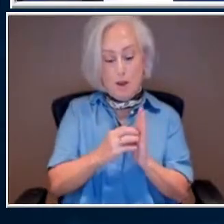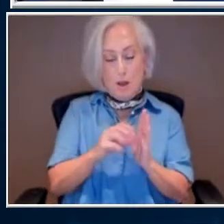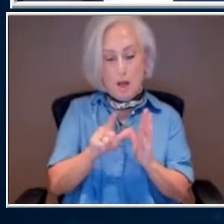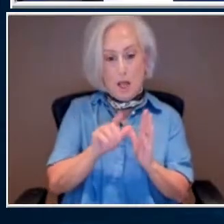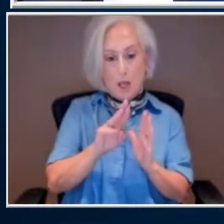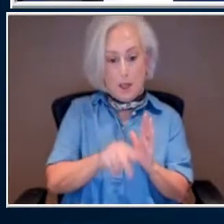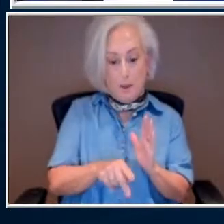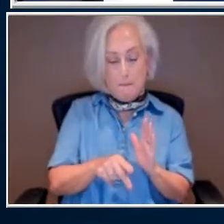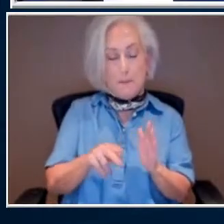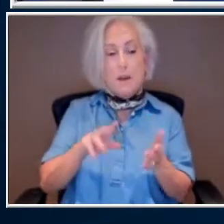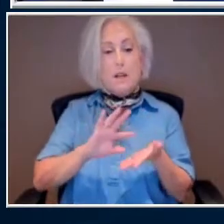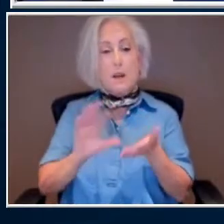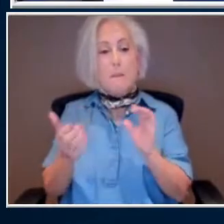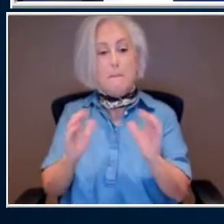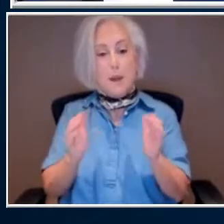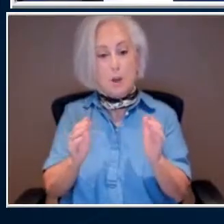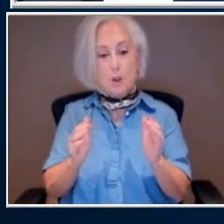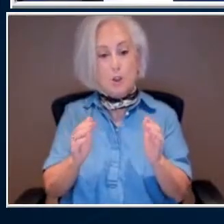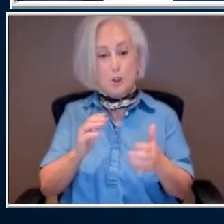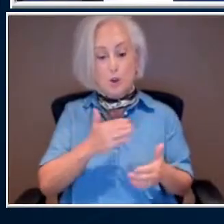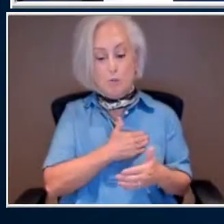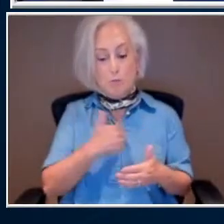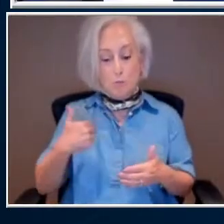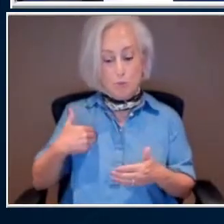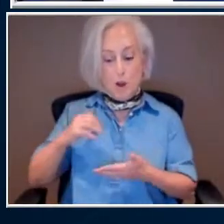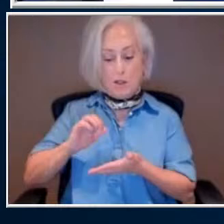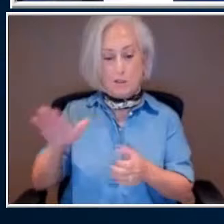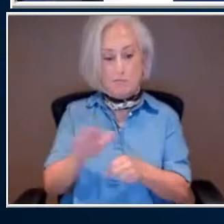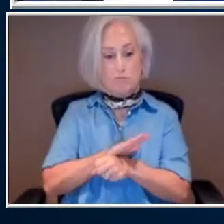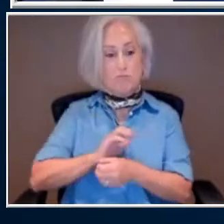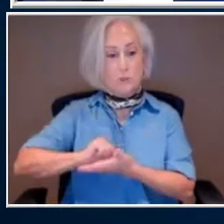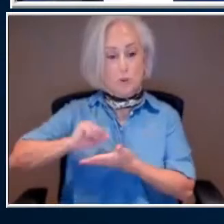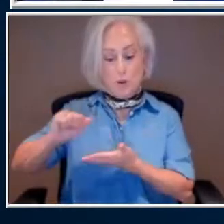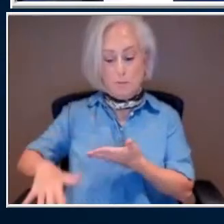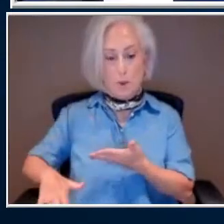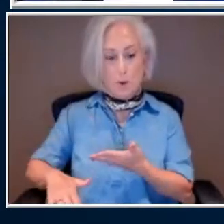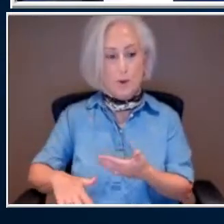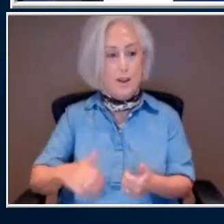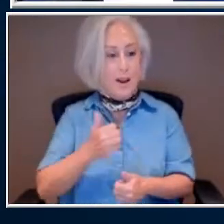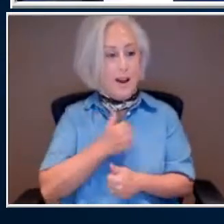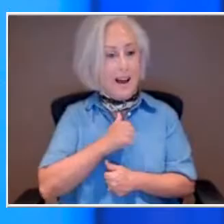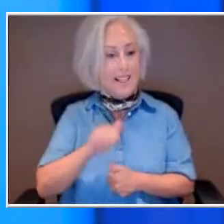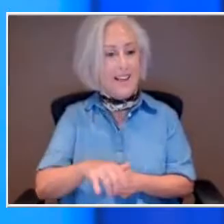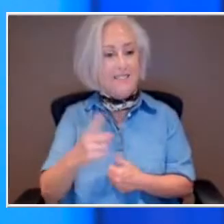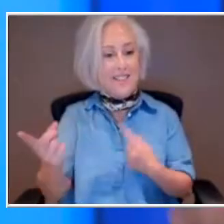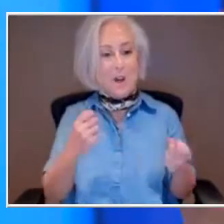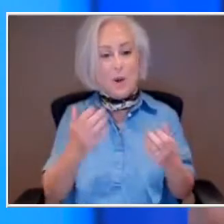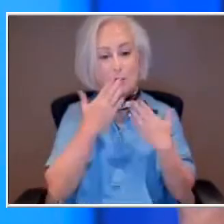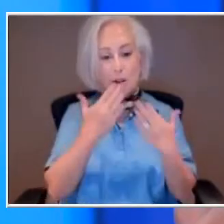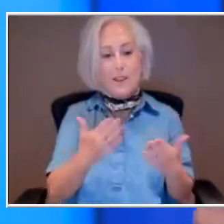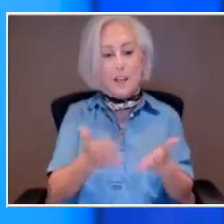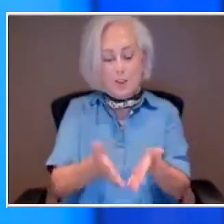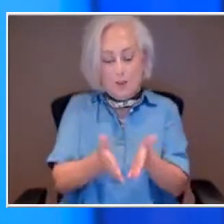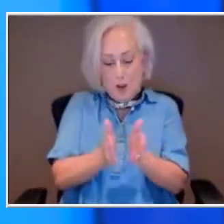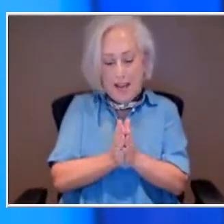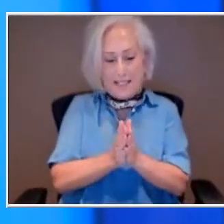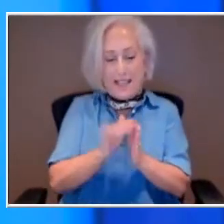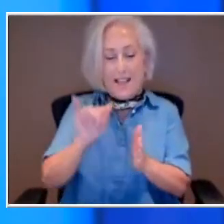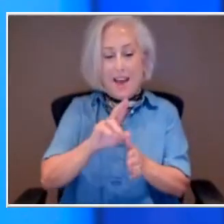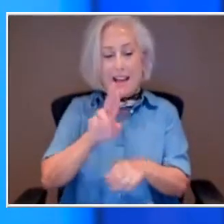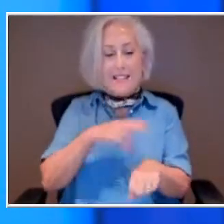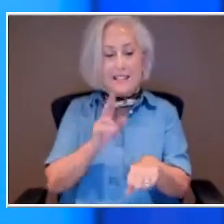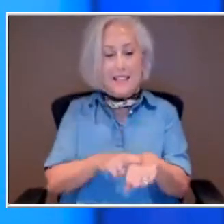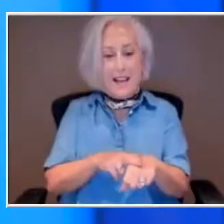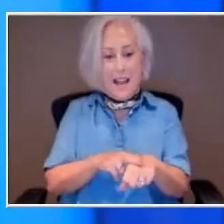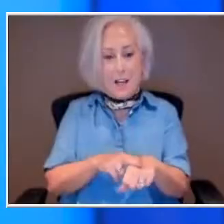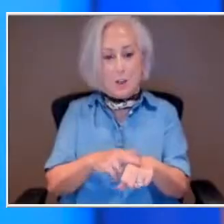get rid of any chance of it coming back? I love this question, so thank you, Becca, for asking, because that is the natural, when I first see patients,